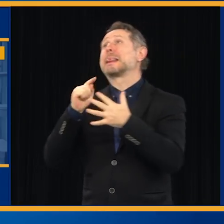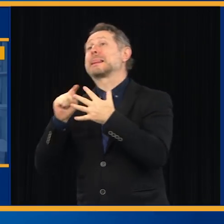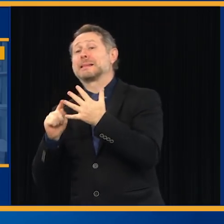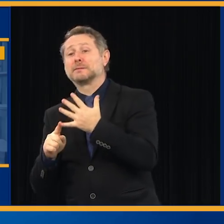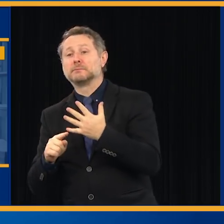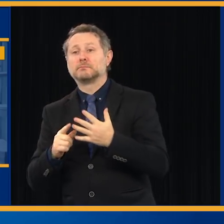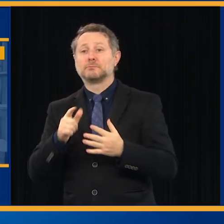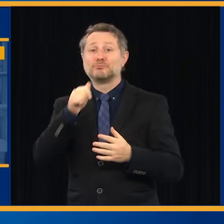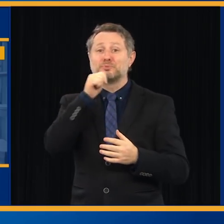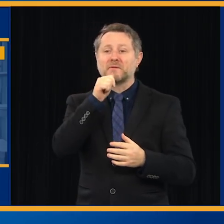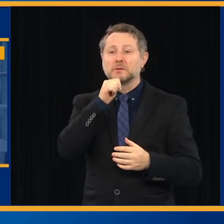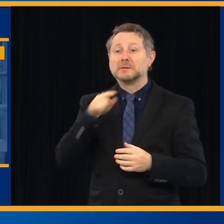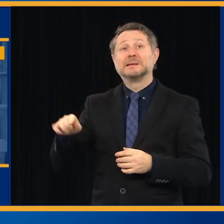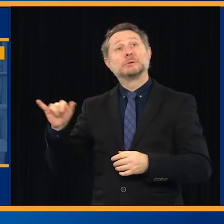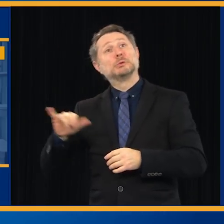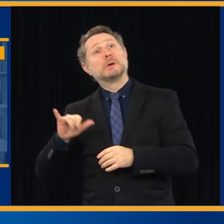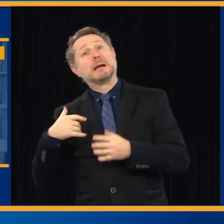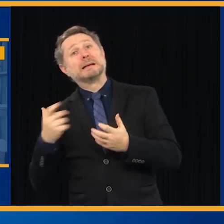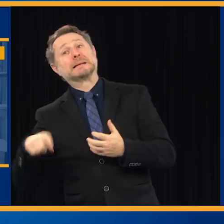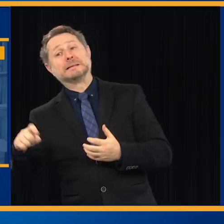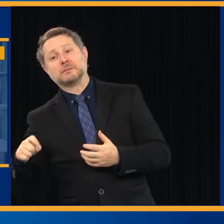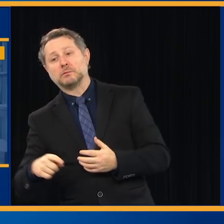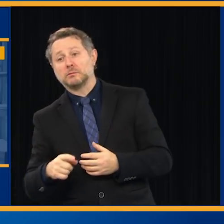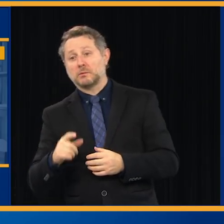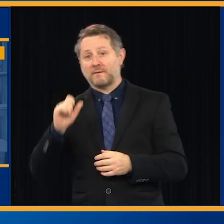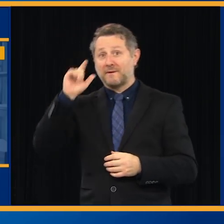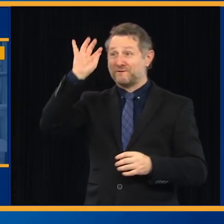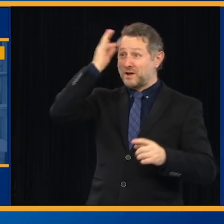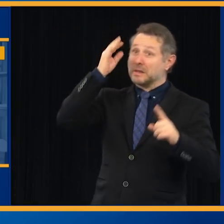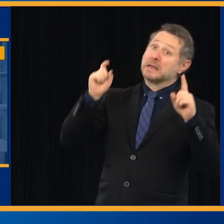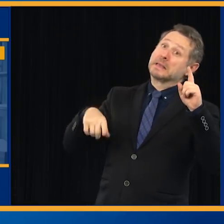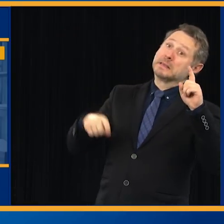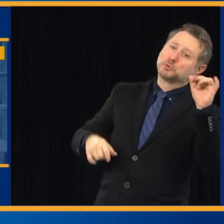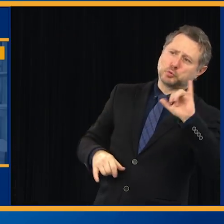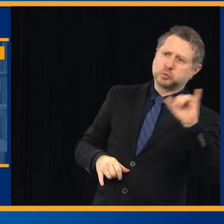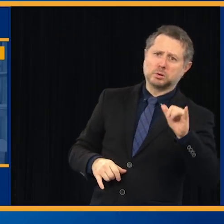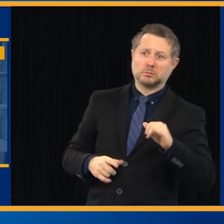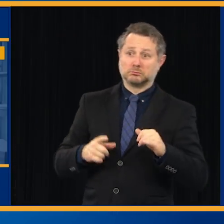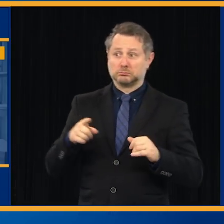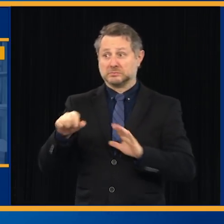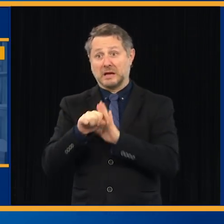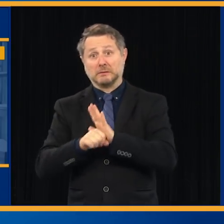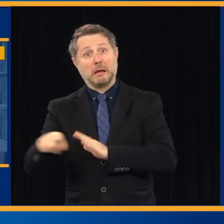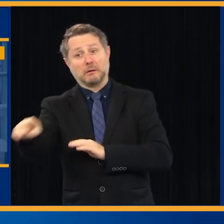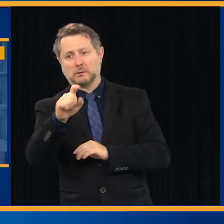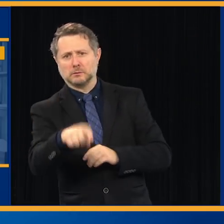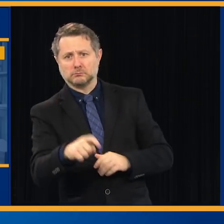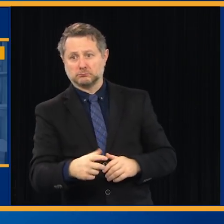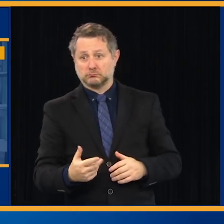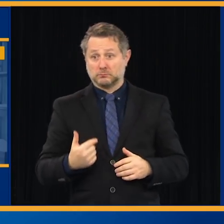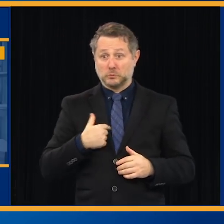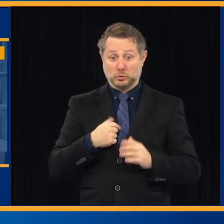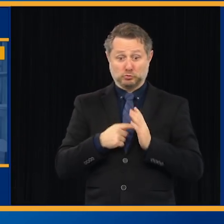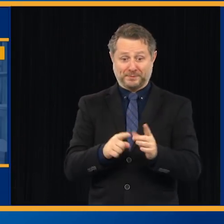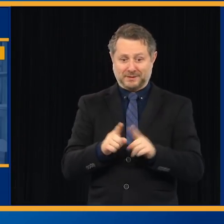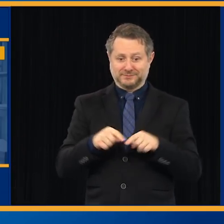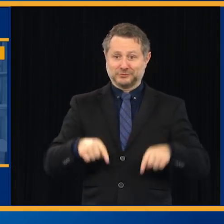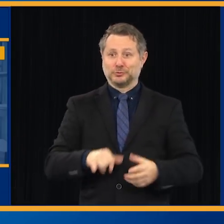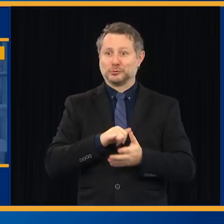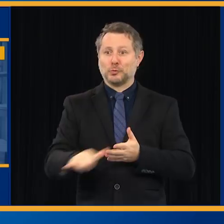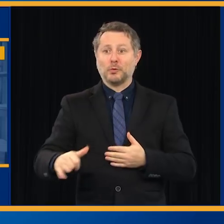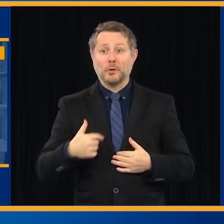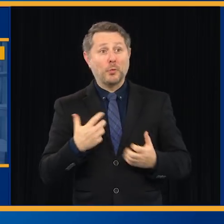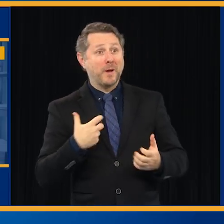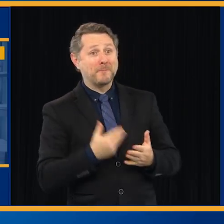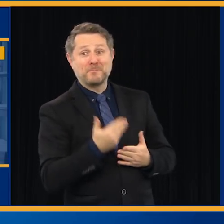equipment. The federal government was trying to buy it. I'm bidding on behalf of New York. We're bidding against